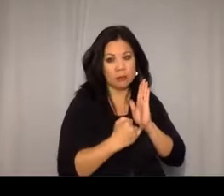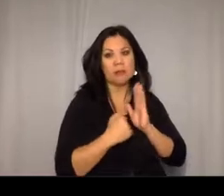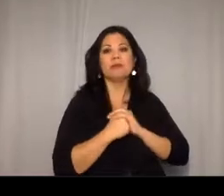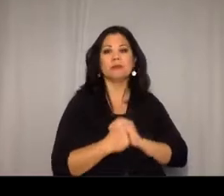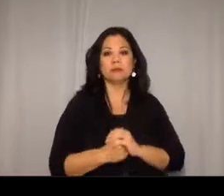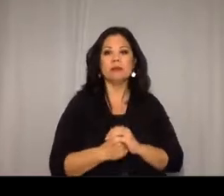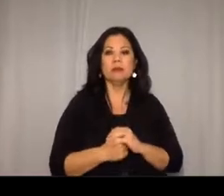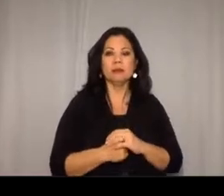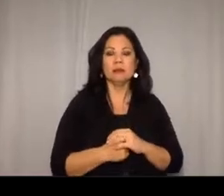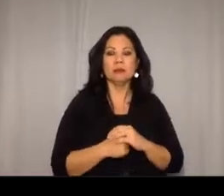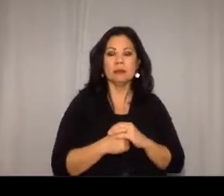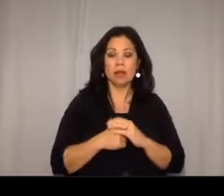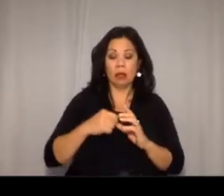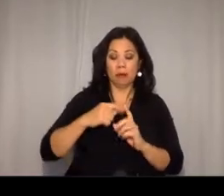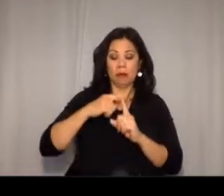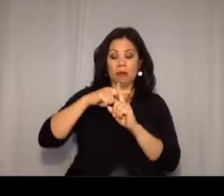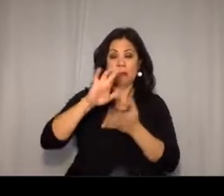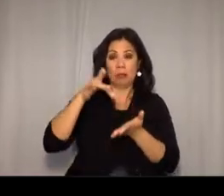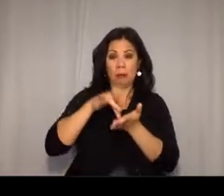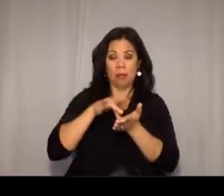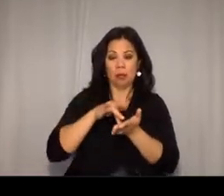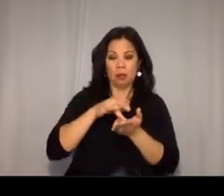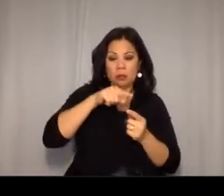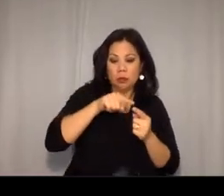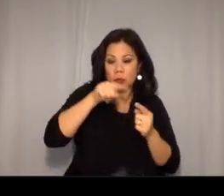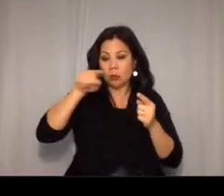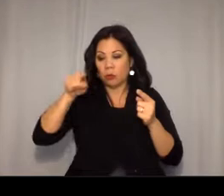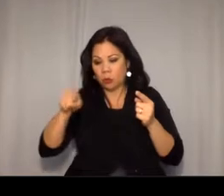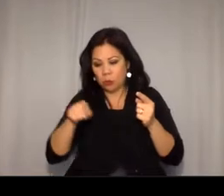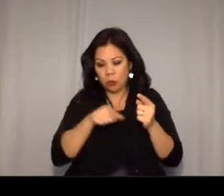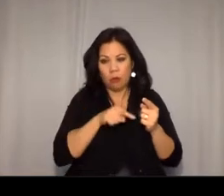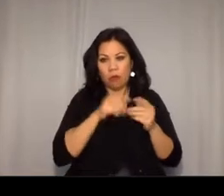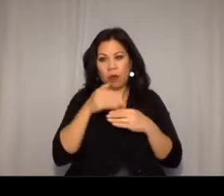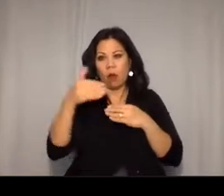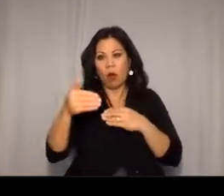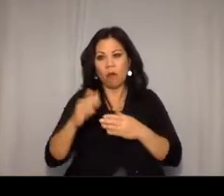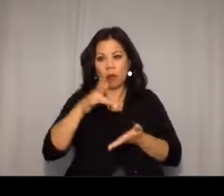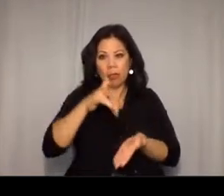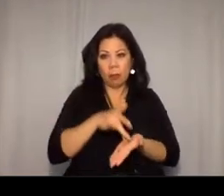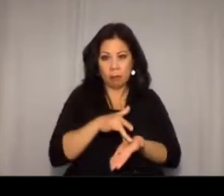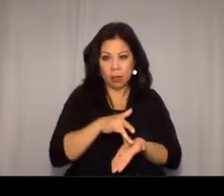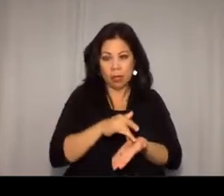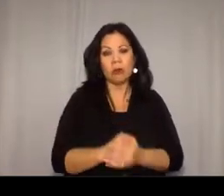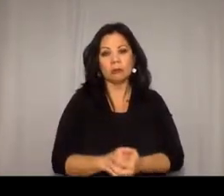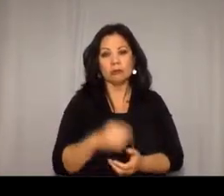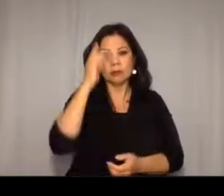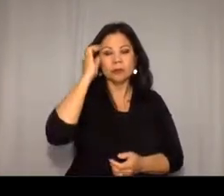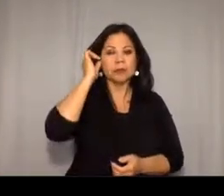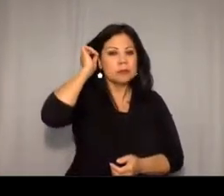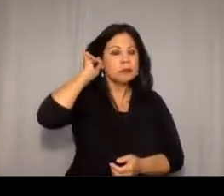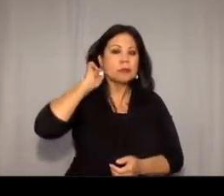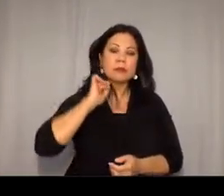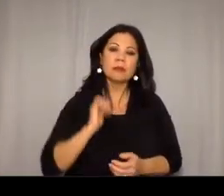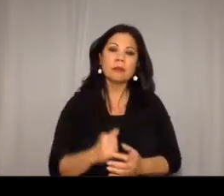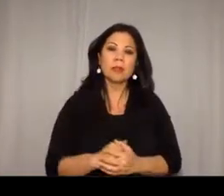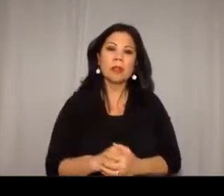actually crosses the middle. We know the middle because the middle is this cross line here. So